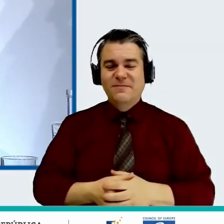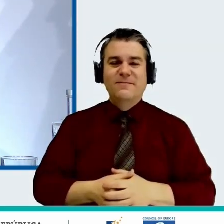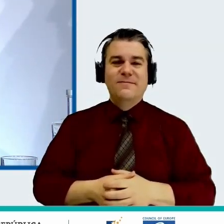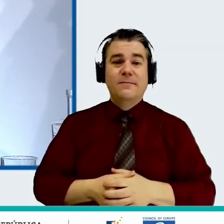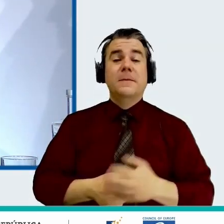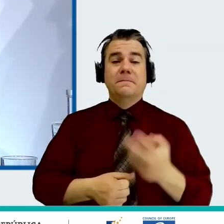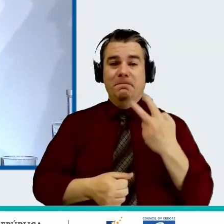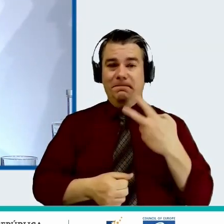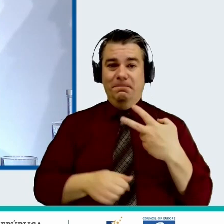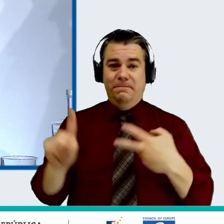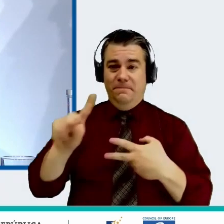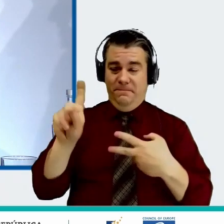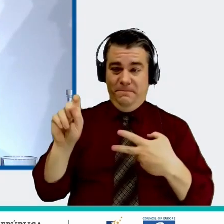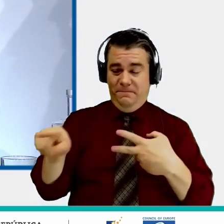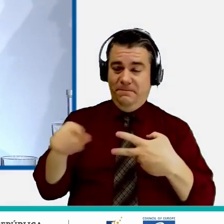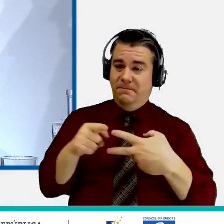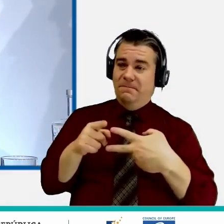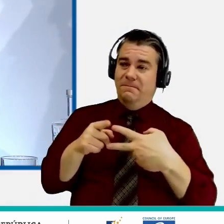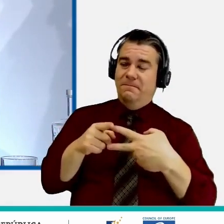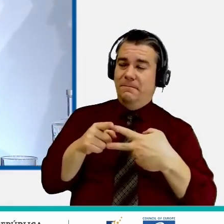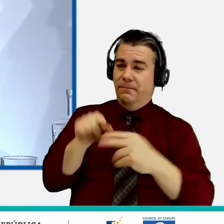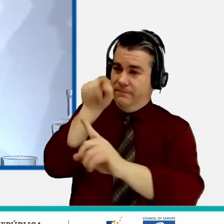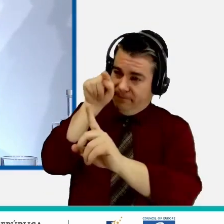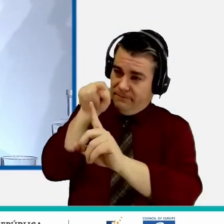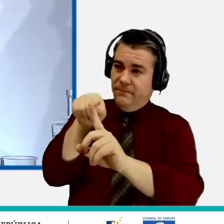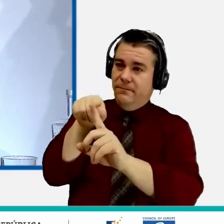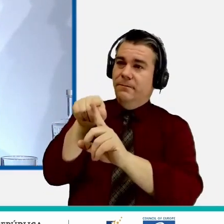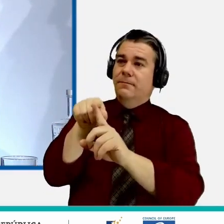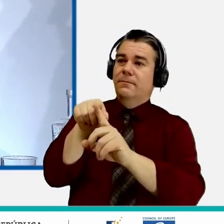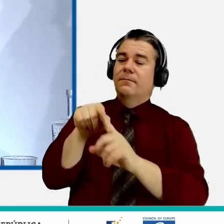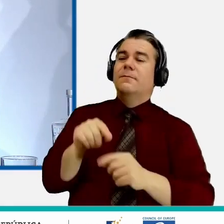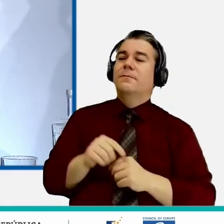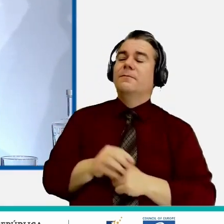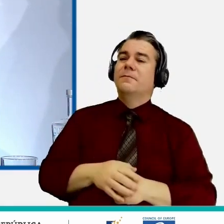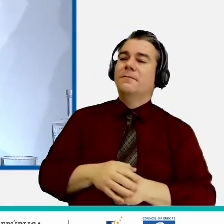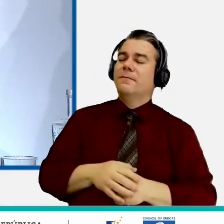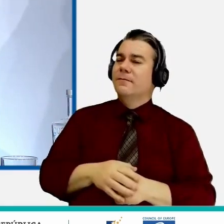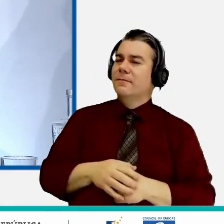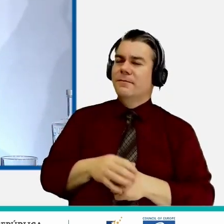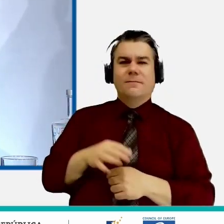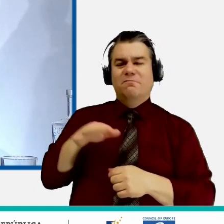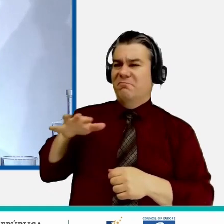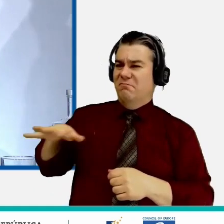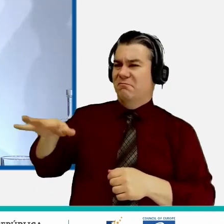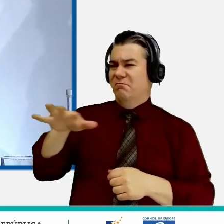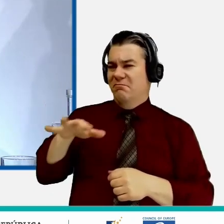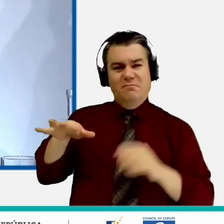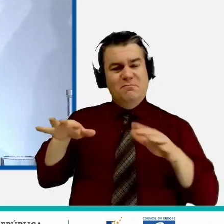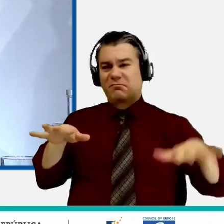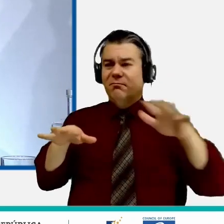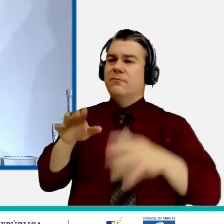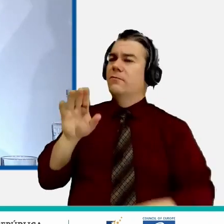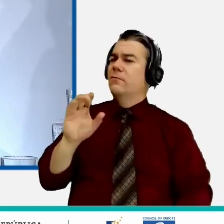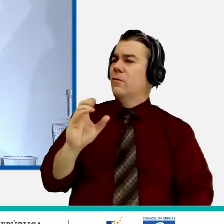questions. One is addressed specifically to Dmitry Maryasin. How could regional organizations such as the EU, CBSS,